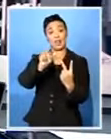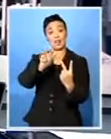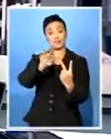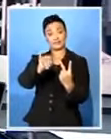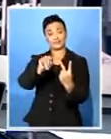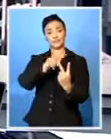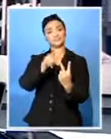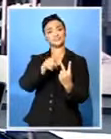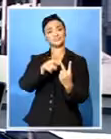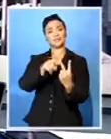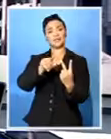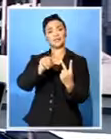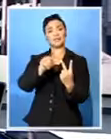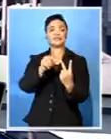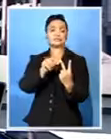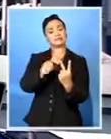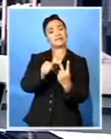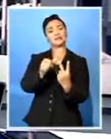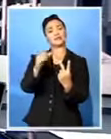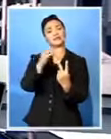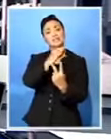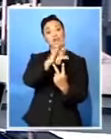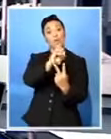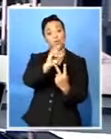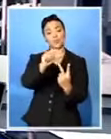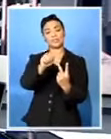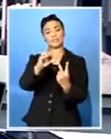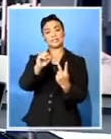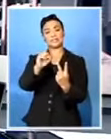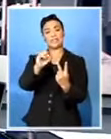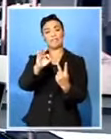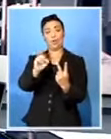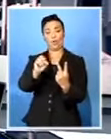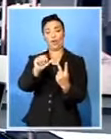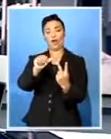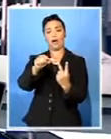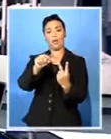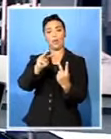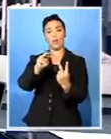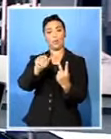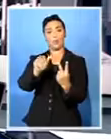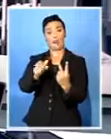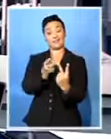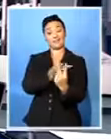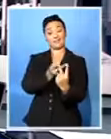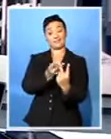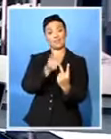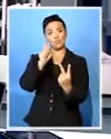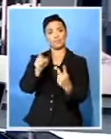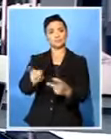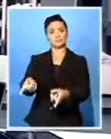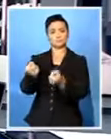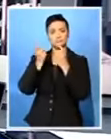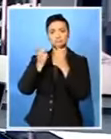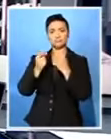them repay an irregular bonus and unwarranted costs, respectively. The board wants former Chief Operations